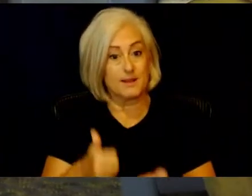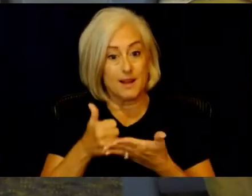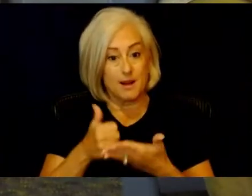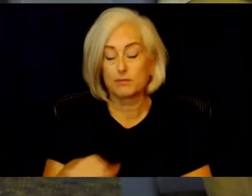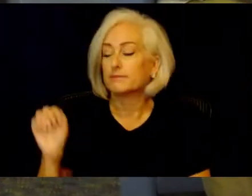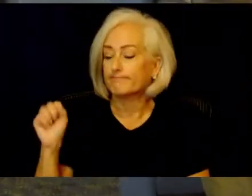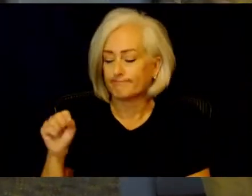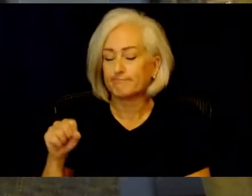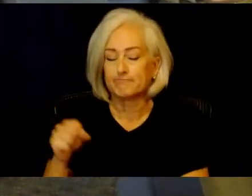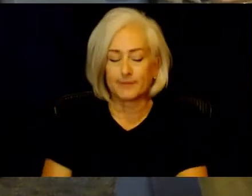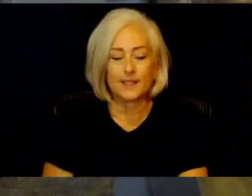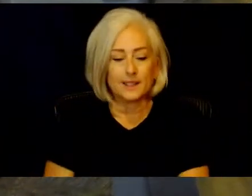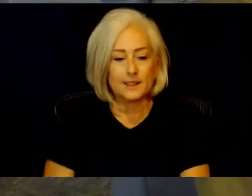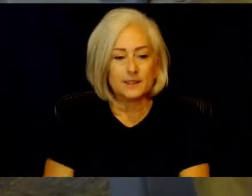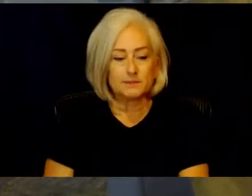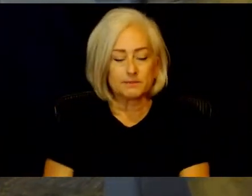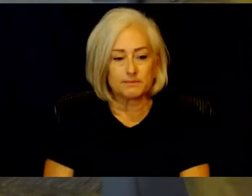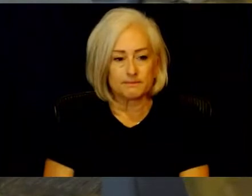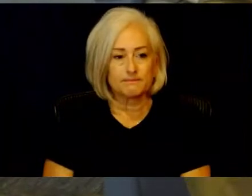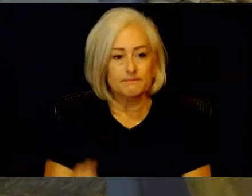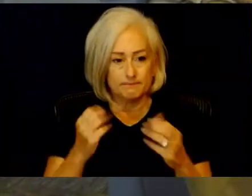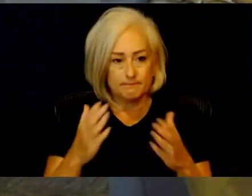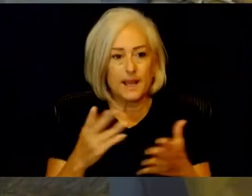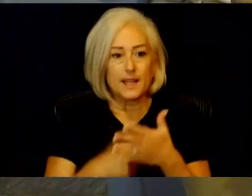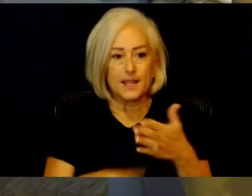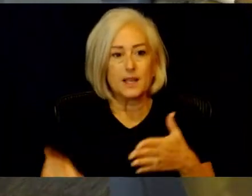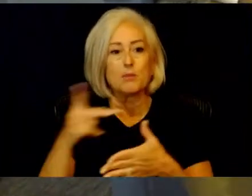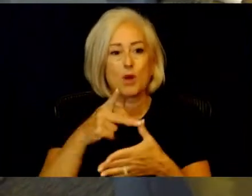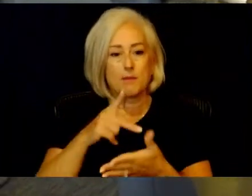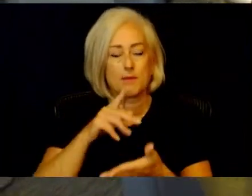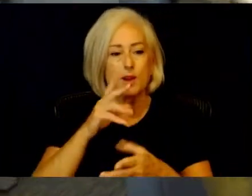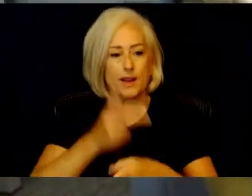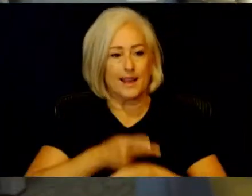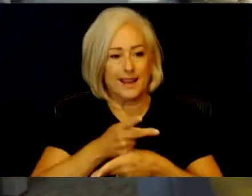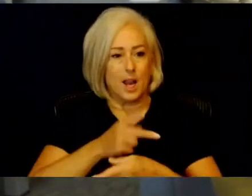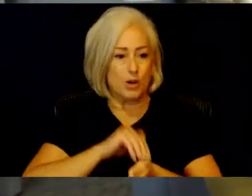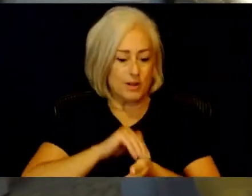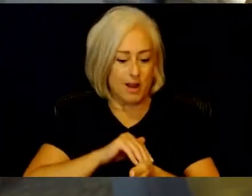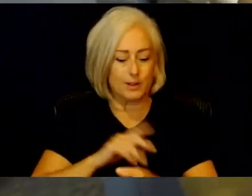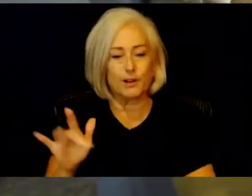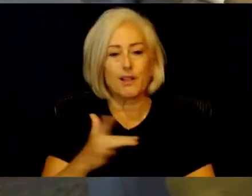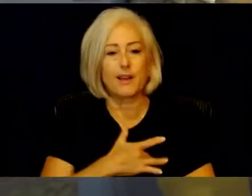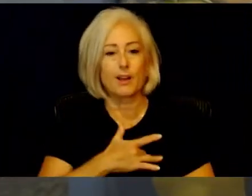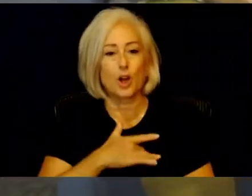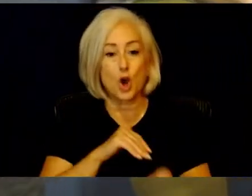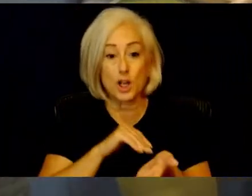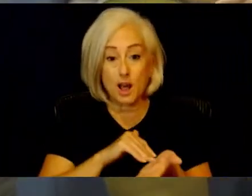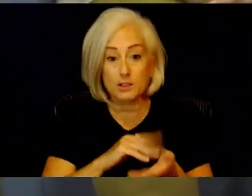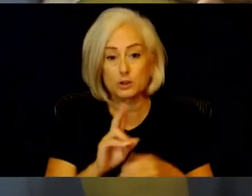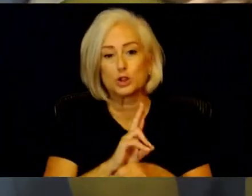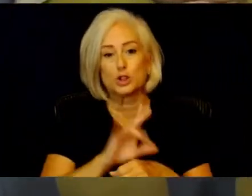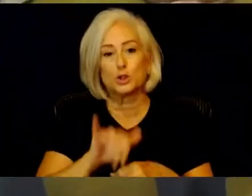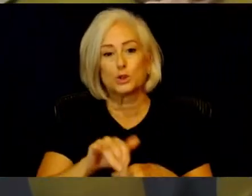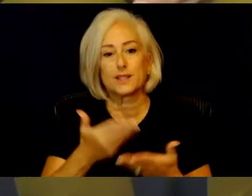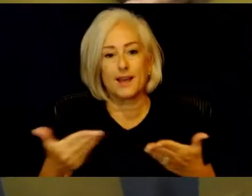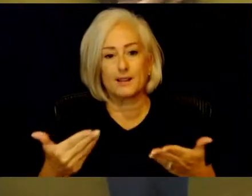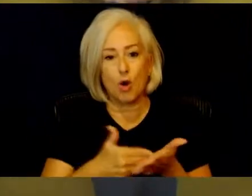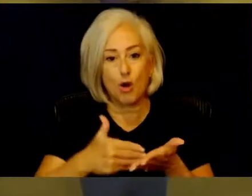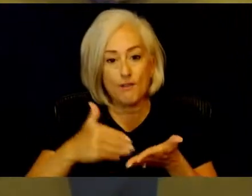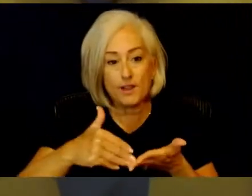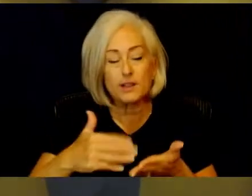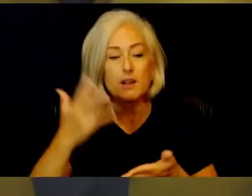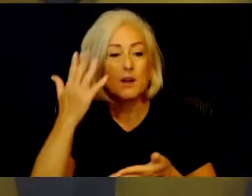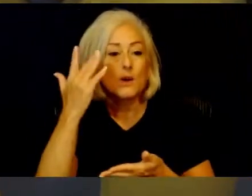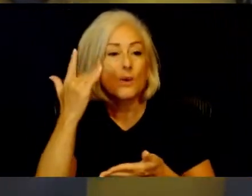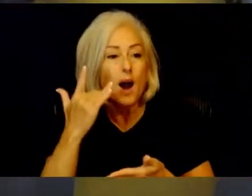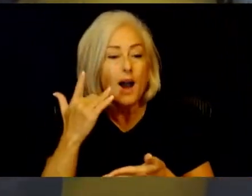a lot of primary care doctors, specialists such as cardiologists, use this device a lot because it is very easy to get